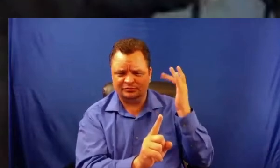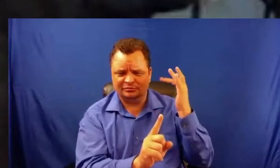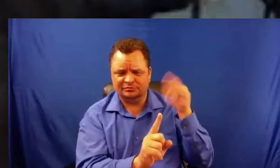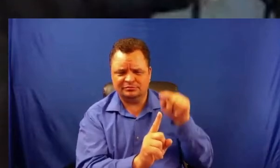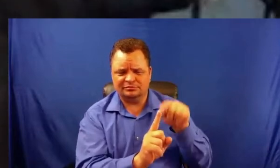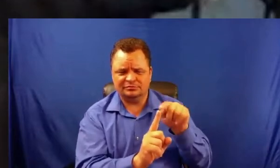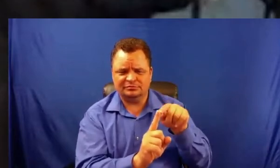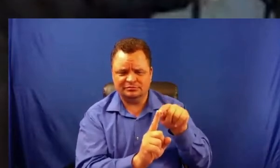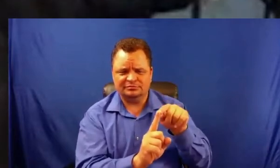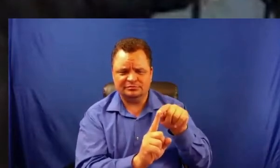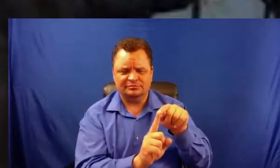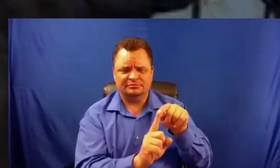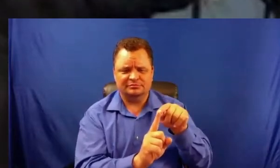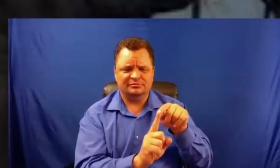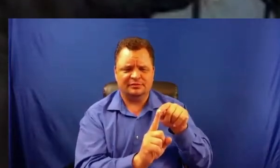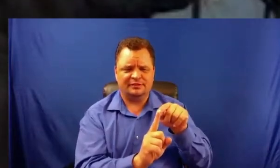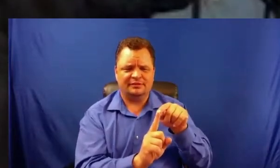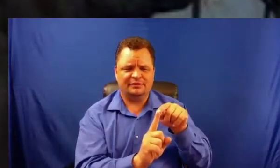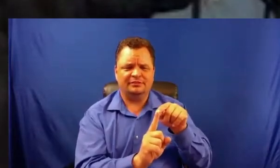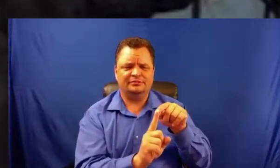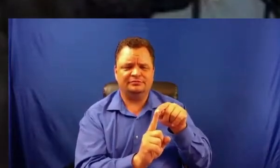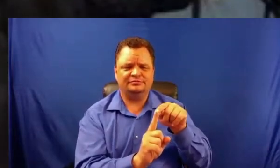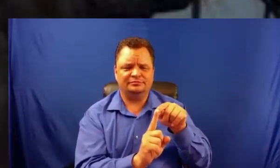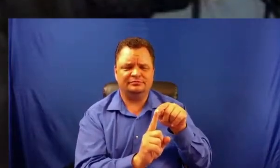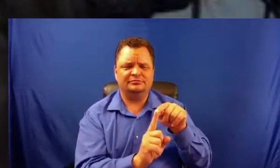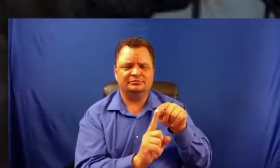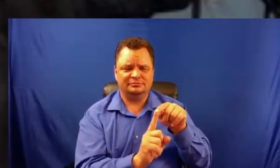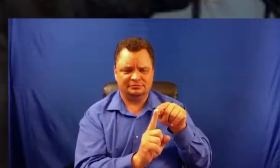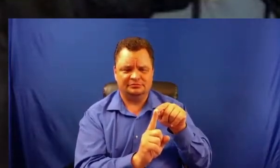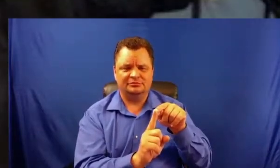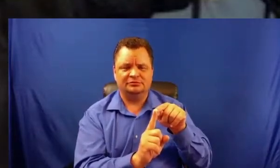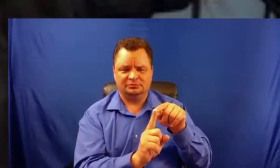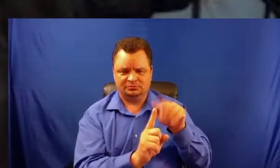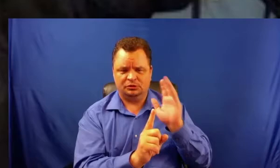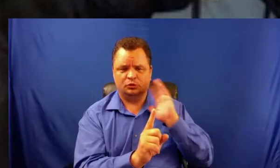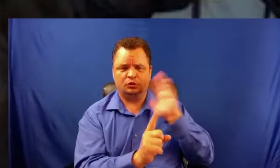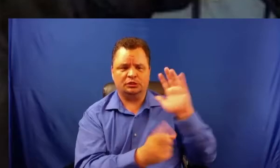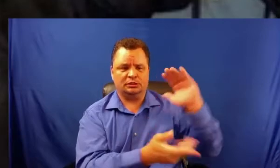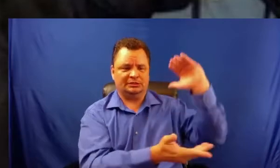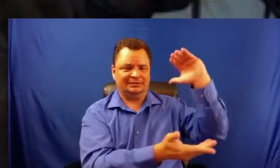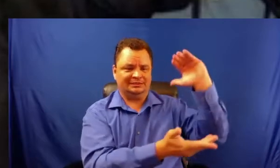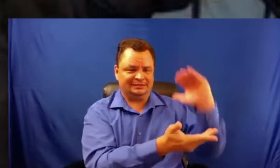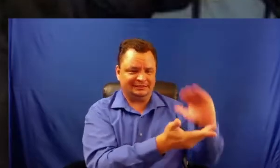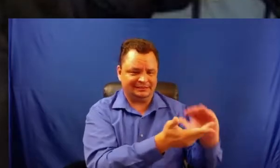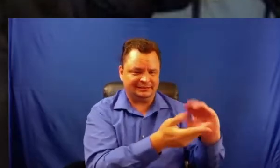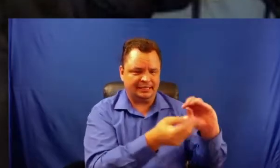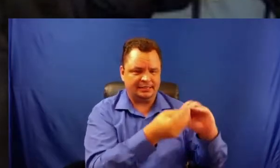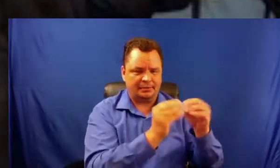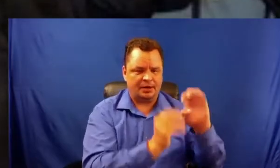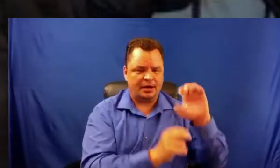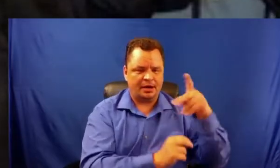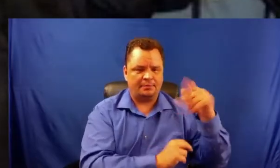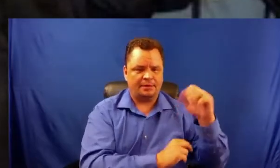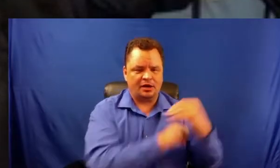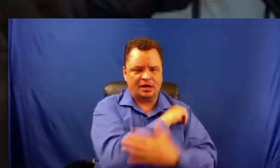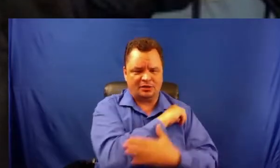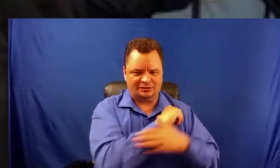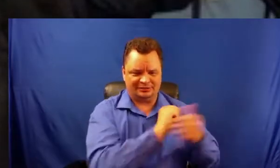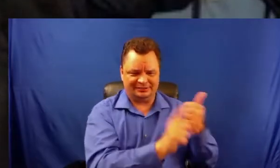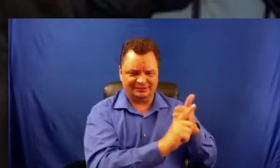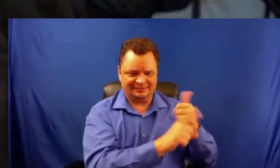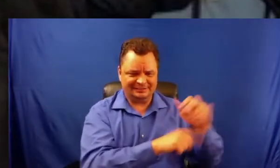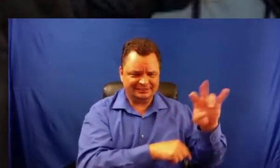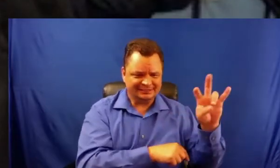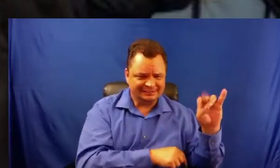cumulative incidence rate than Douglas County at 70% and Larimer and Adams? Yeah, these